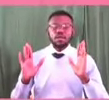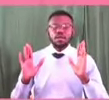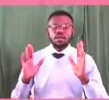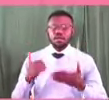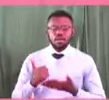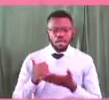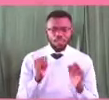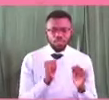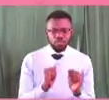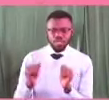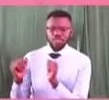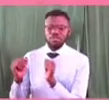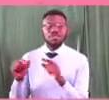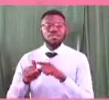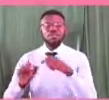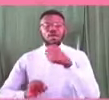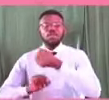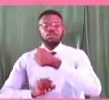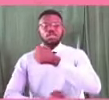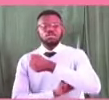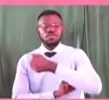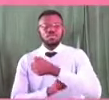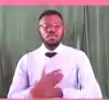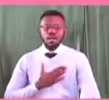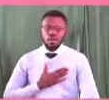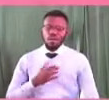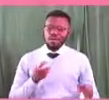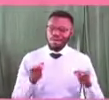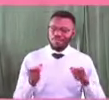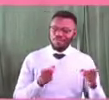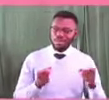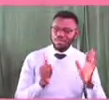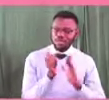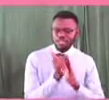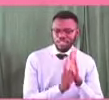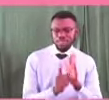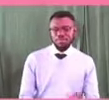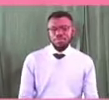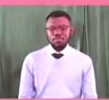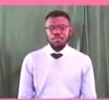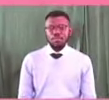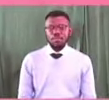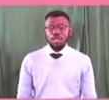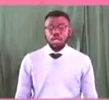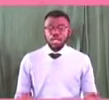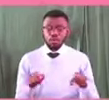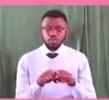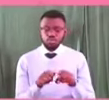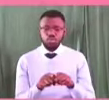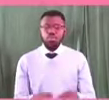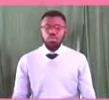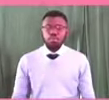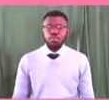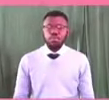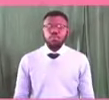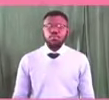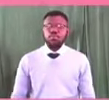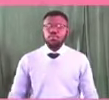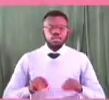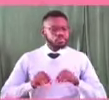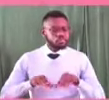strategy and the foundation of our governing agenda. As such, it permeates